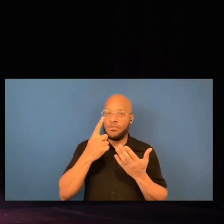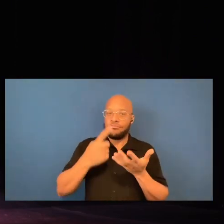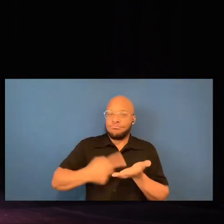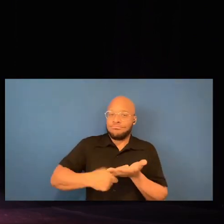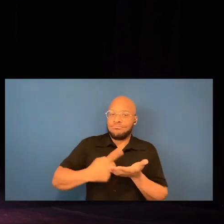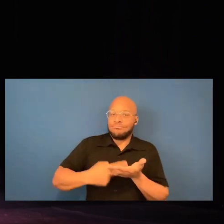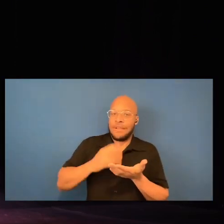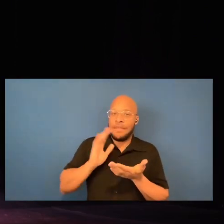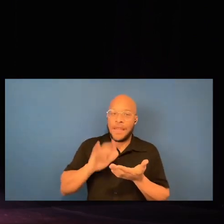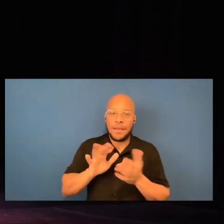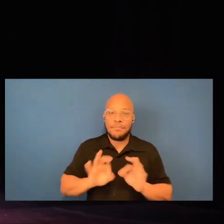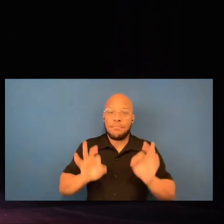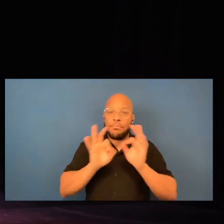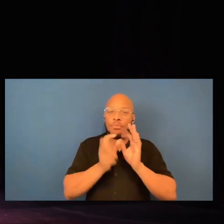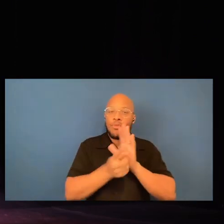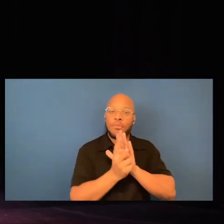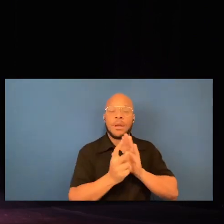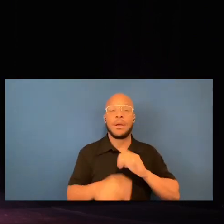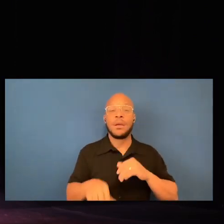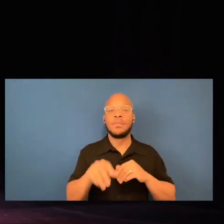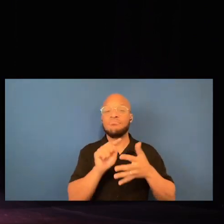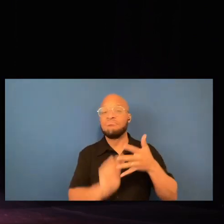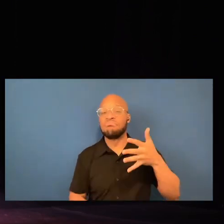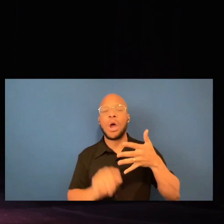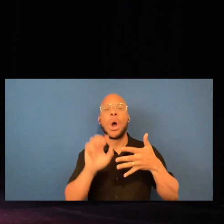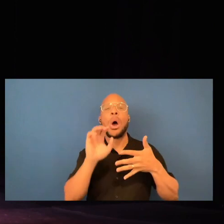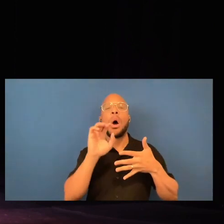Christopher Myers, Tuan Andrew Nguyen.